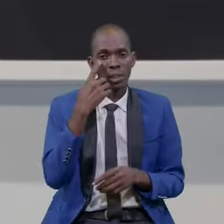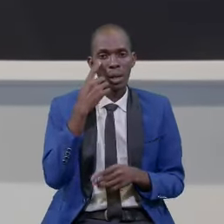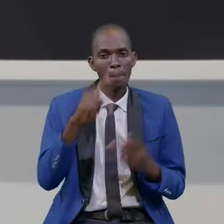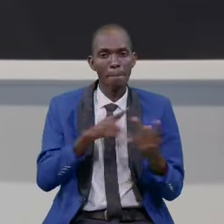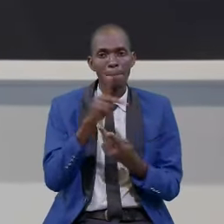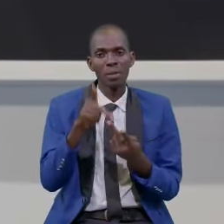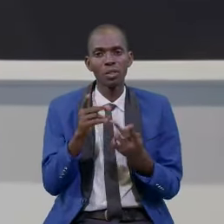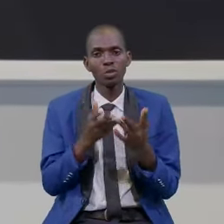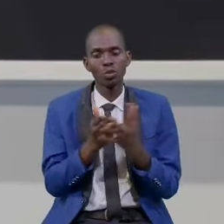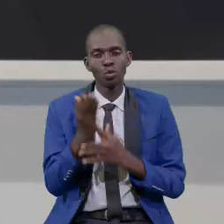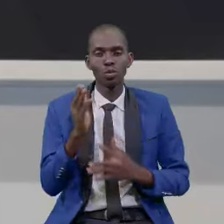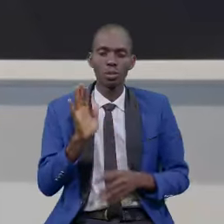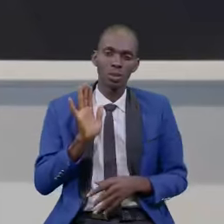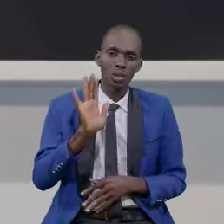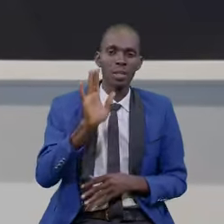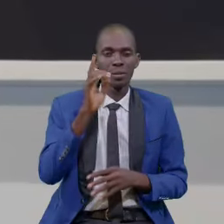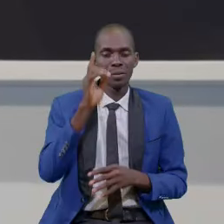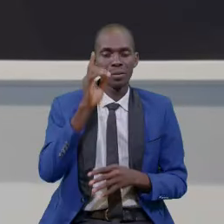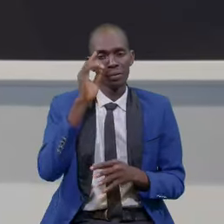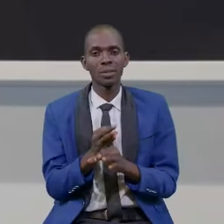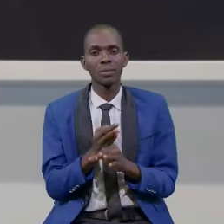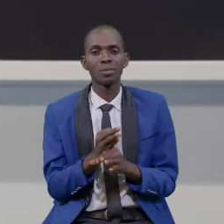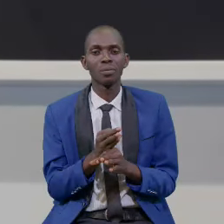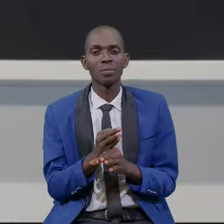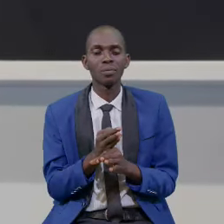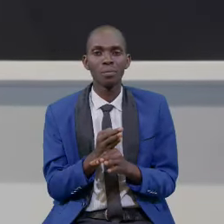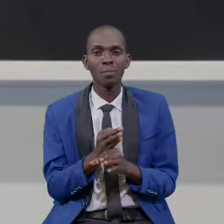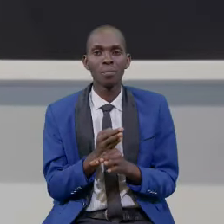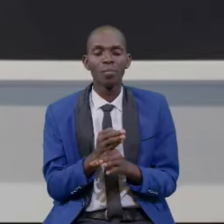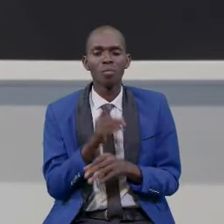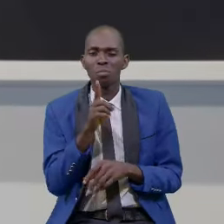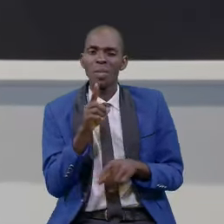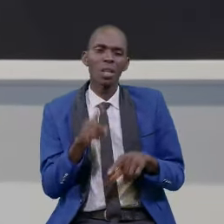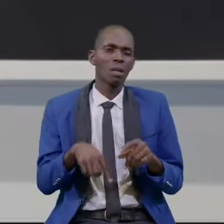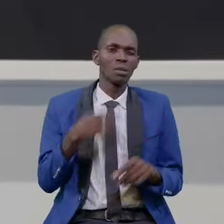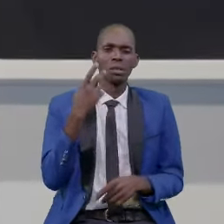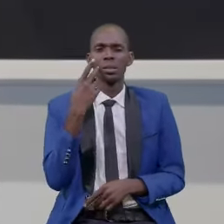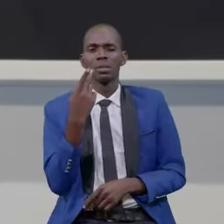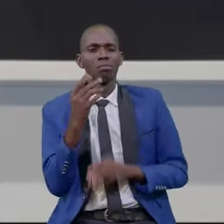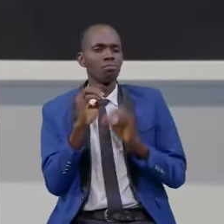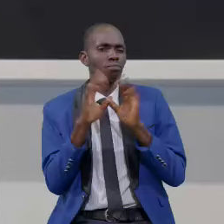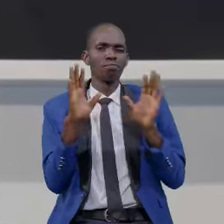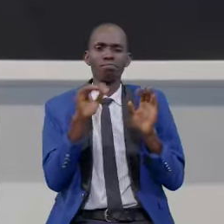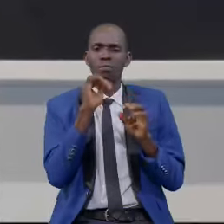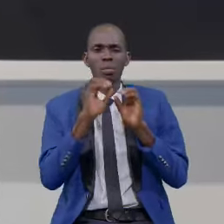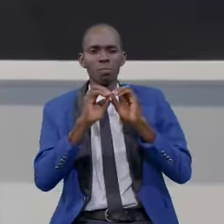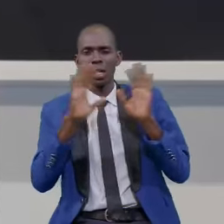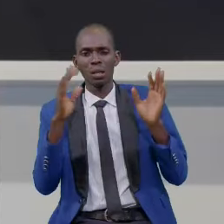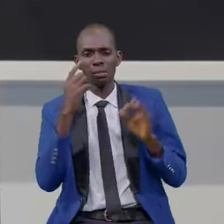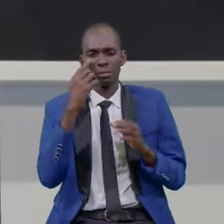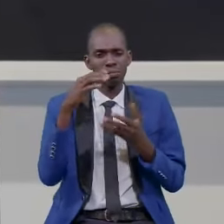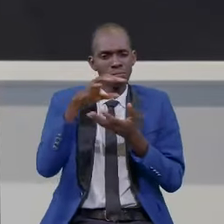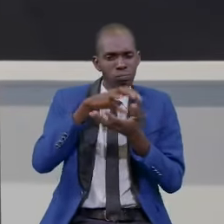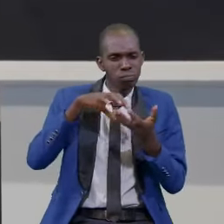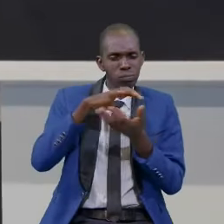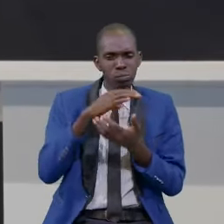perfected through thy faith. You cannot see very well now. At the end of the meeting, after